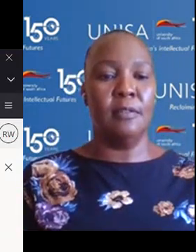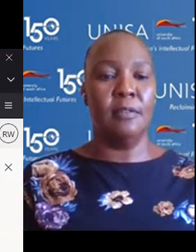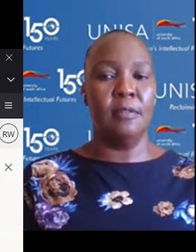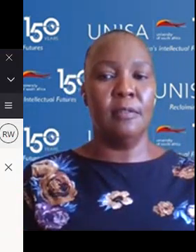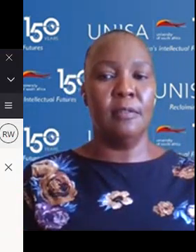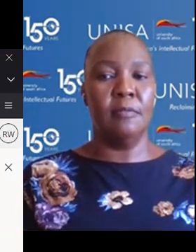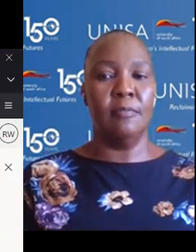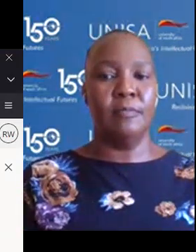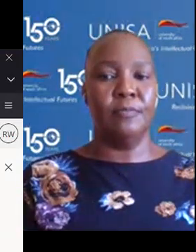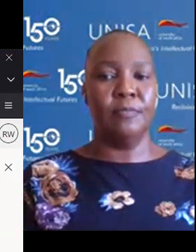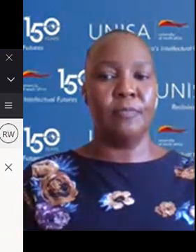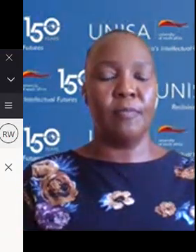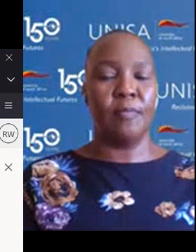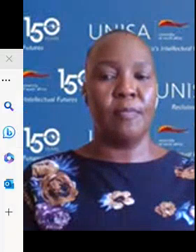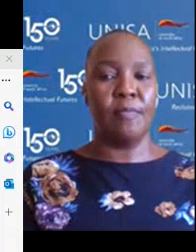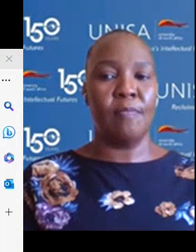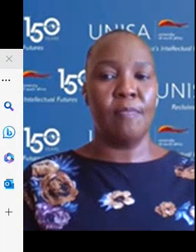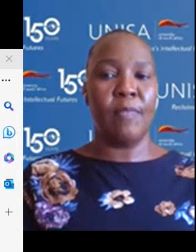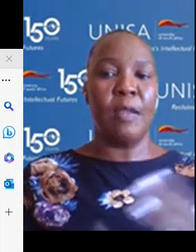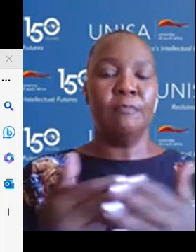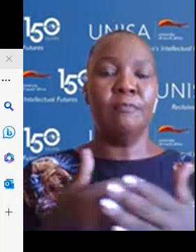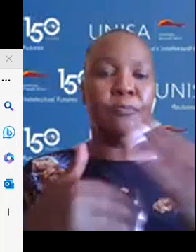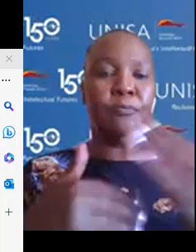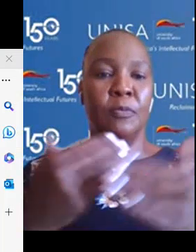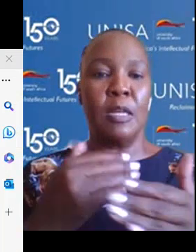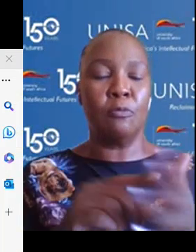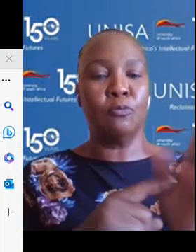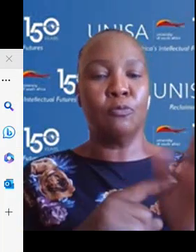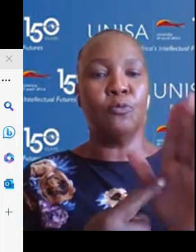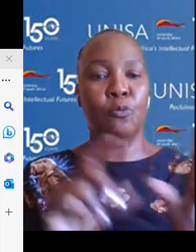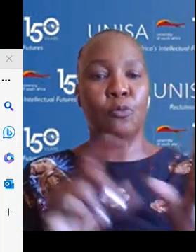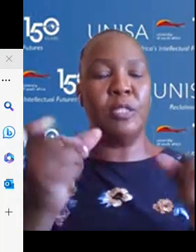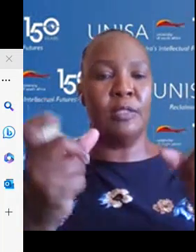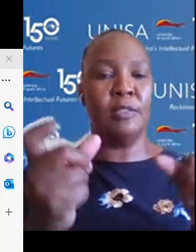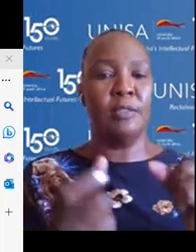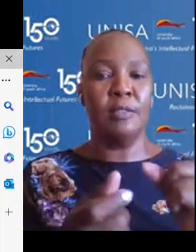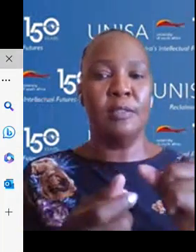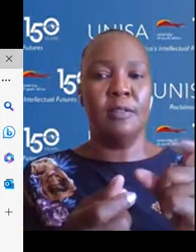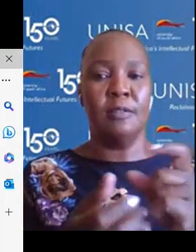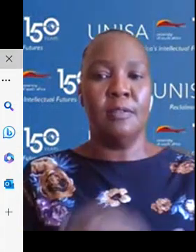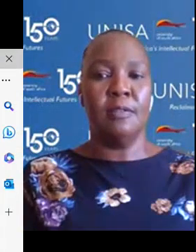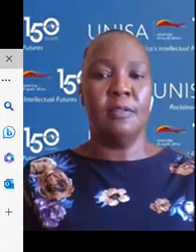So before I go on this one, I just want to show you quickly